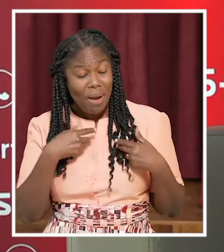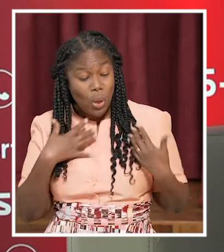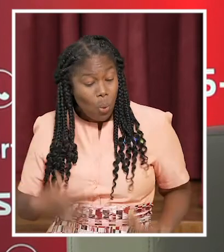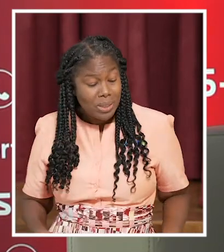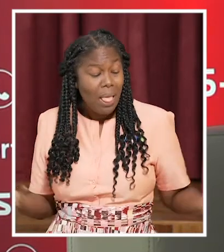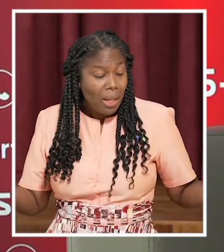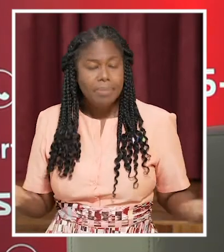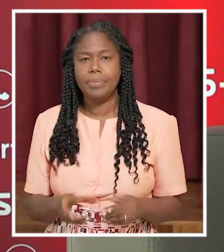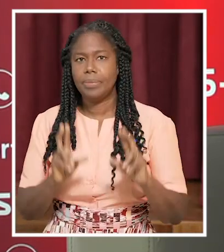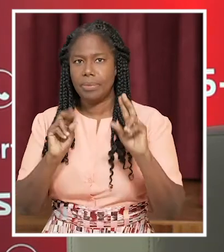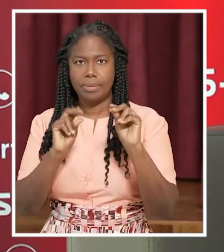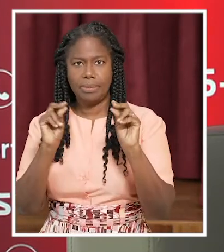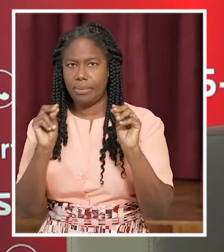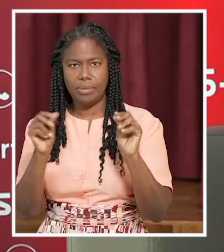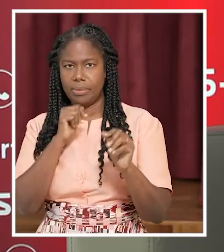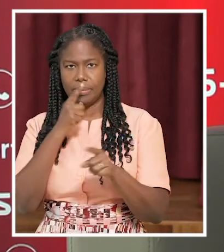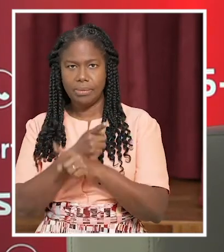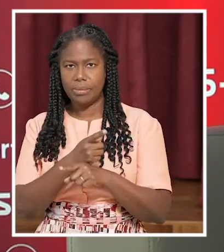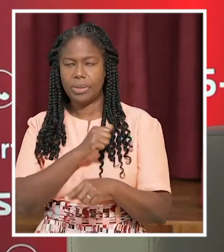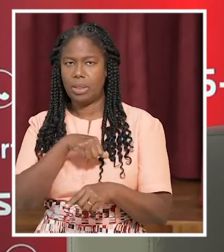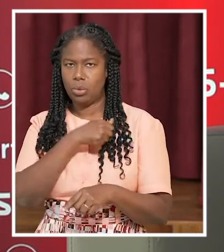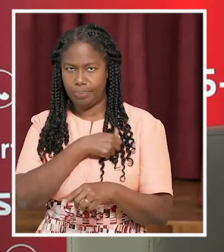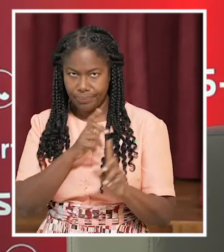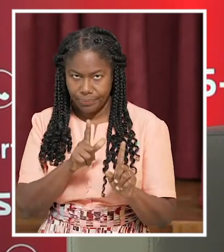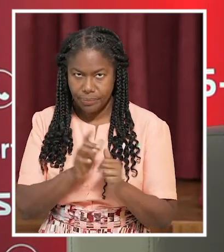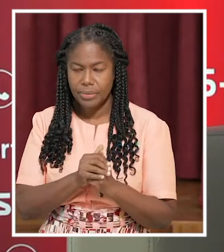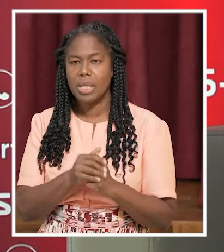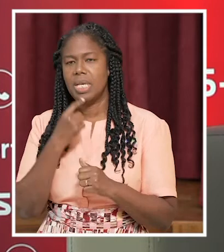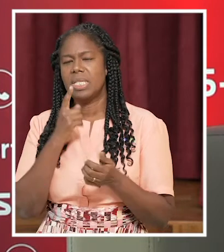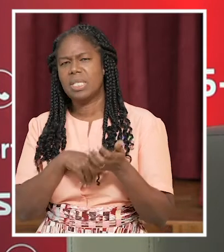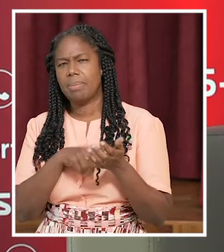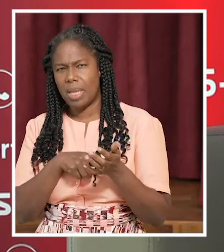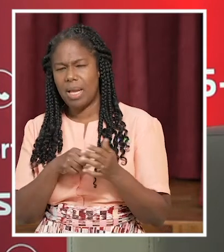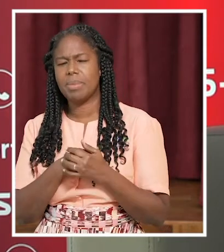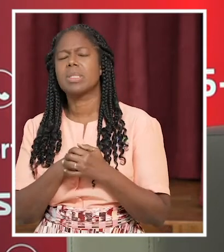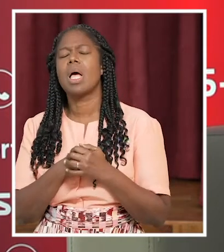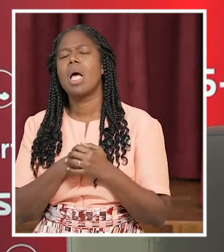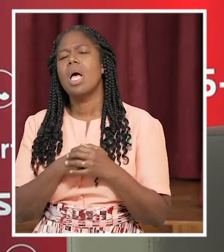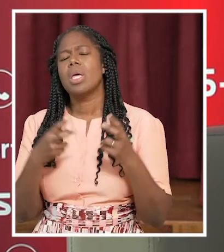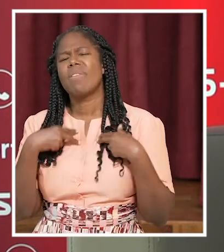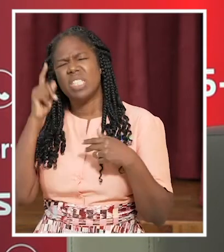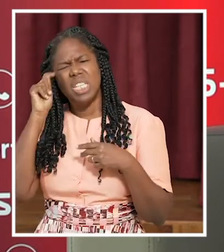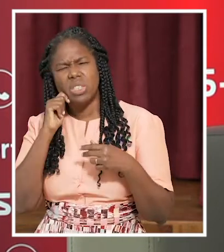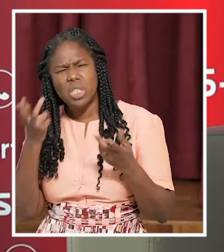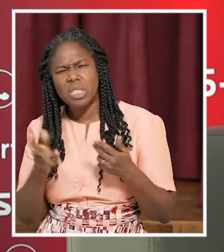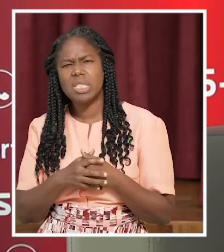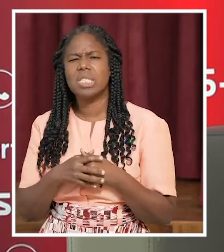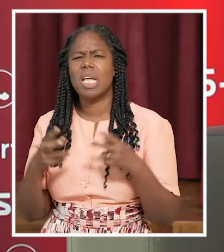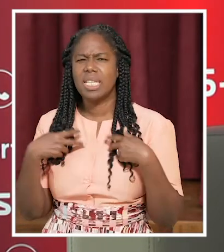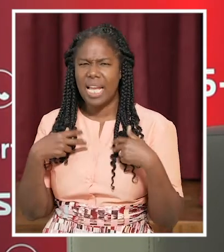they may have assistance from within the schools, they may have assistance through the RHAs, they may have